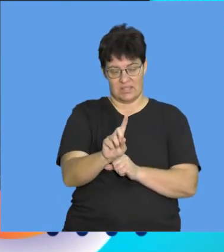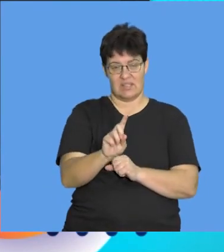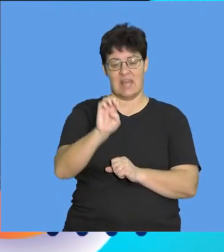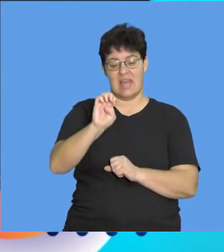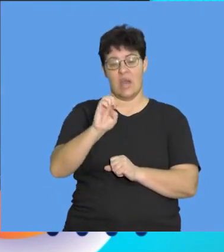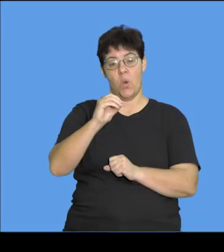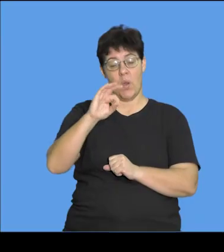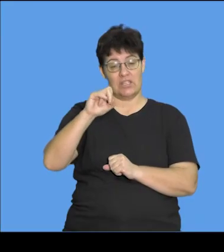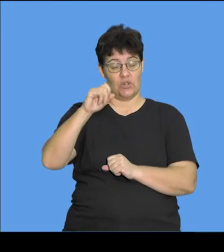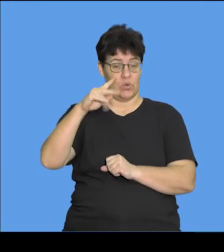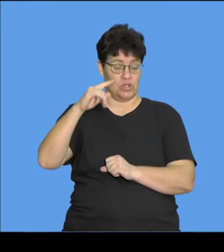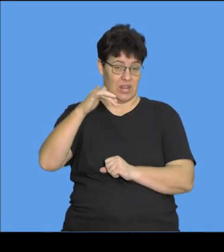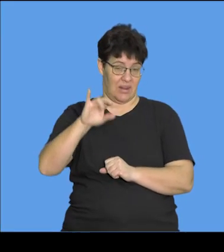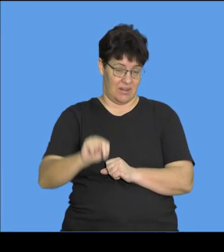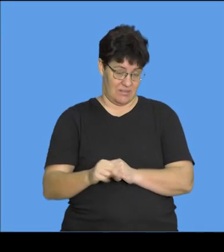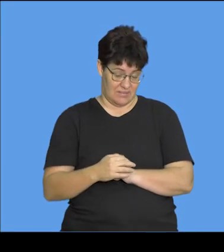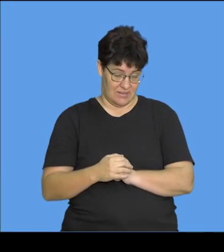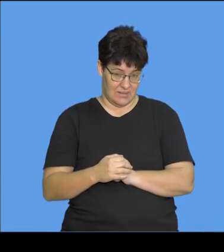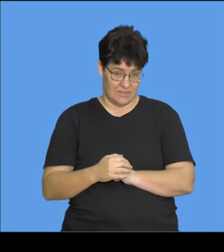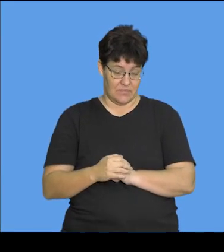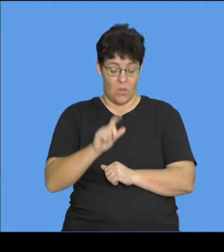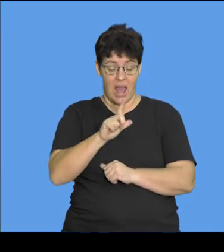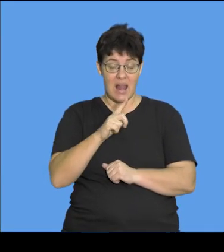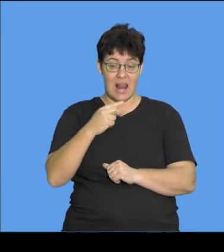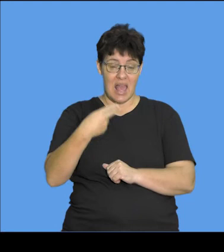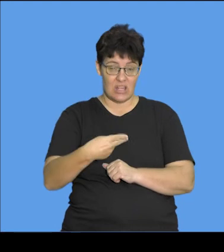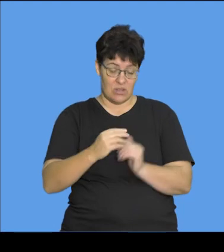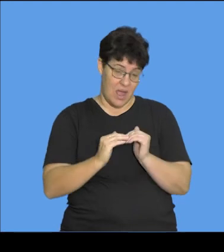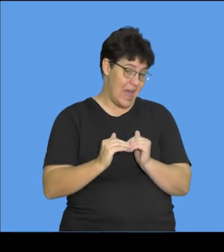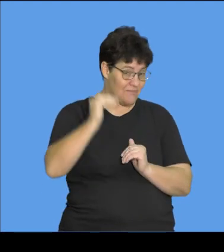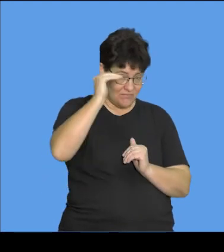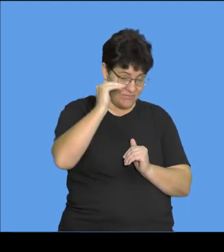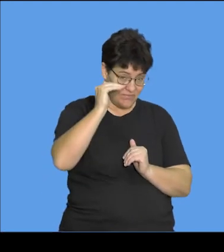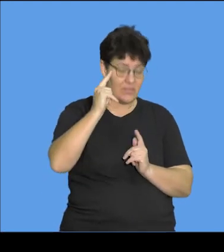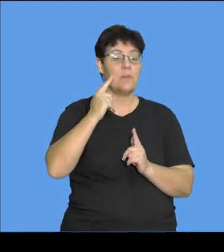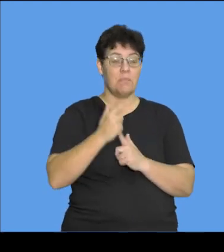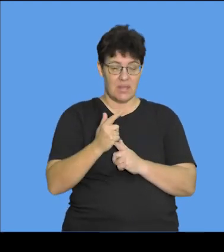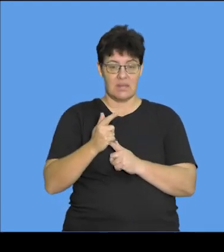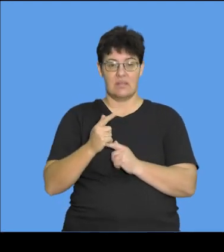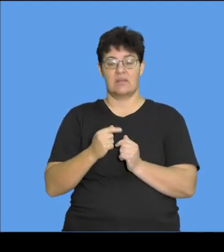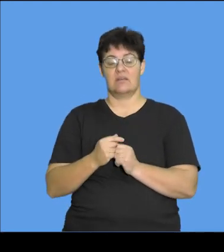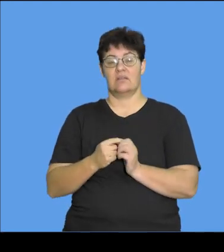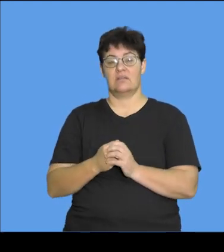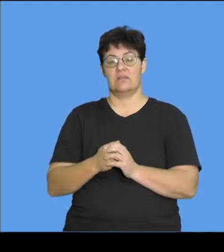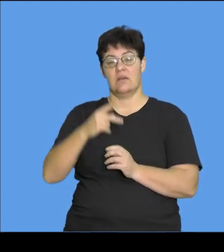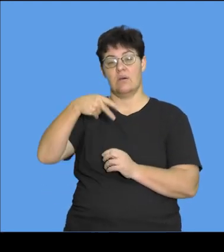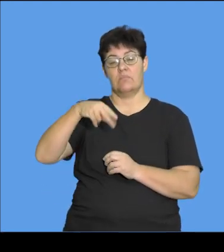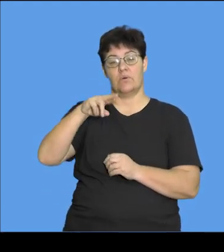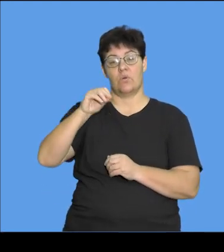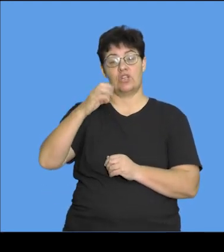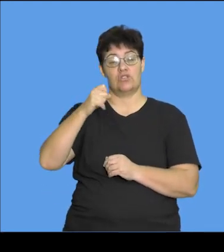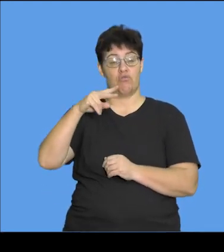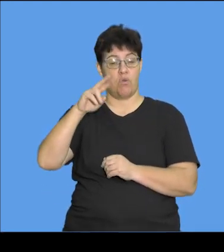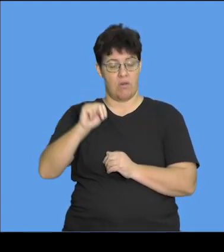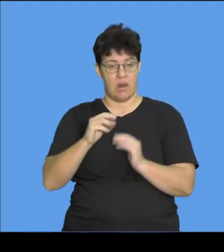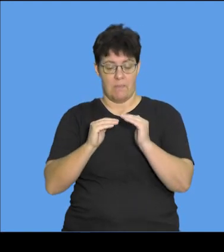So we see now that when LH peaks, we see the process of progesterone, the level of progesterone beginning to